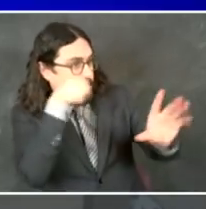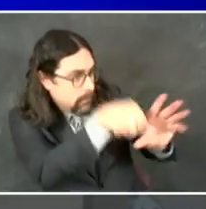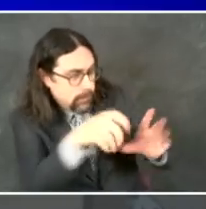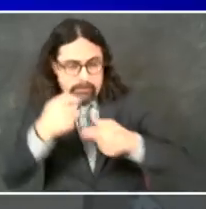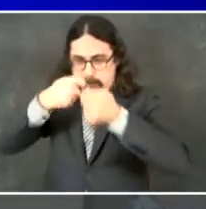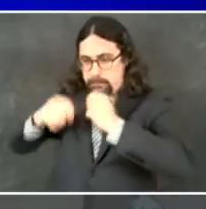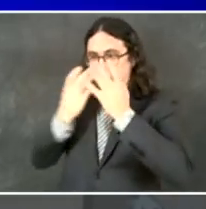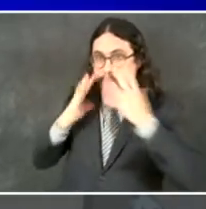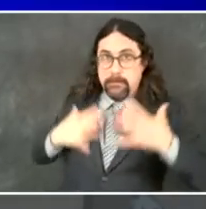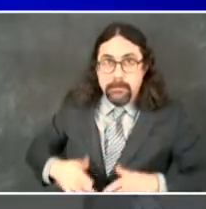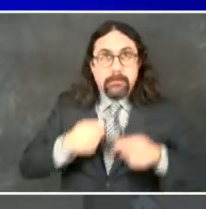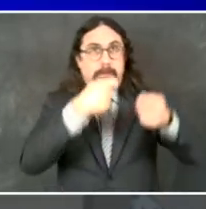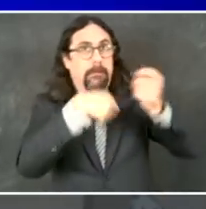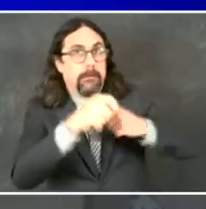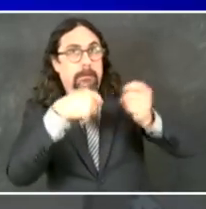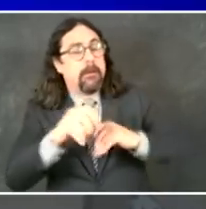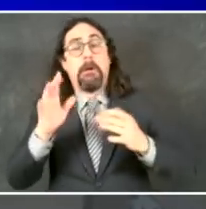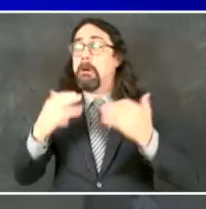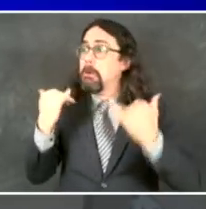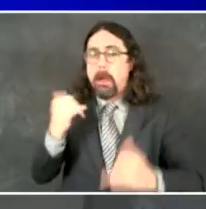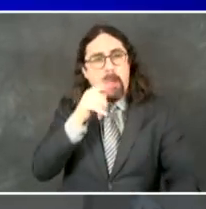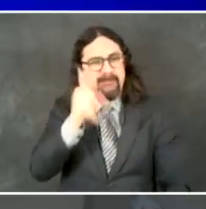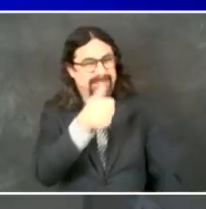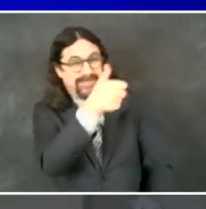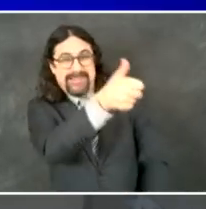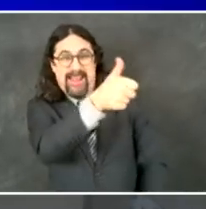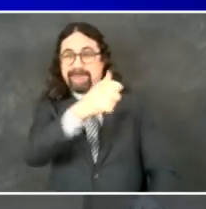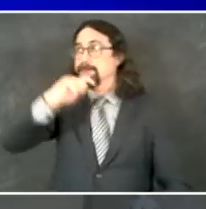it. So there's a lot of virtues here.